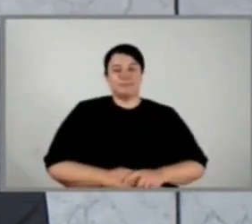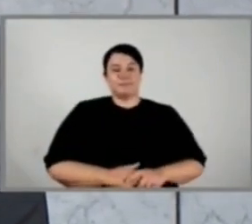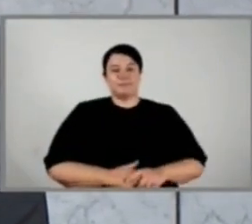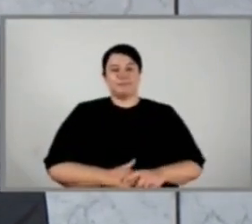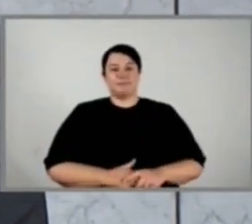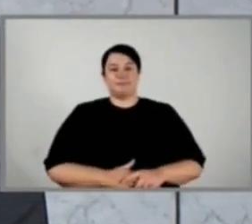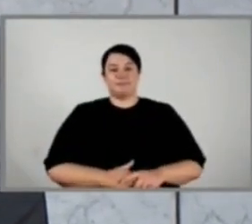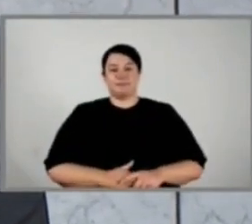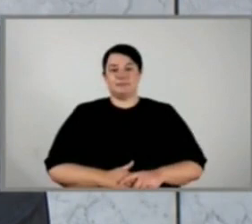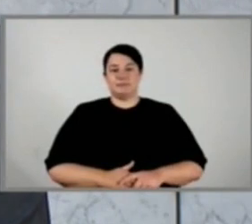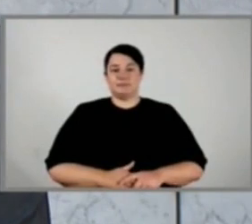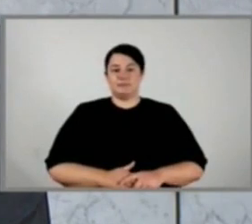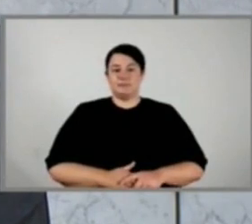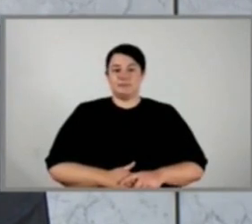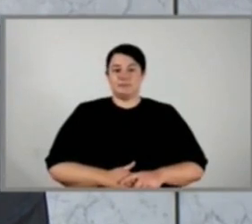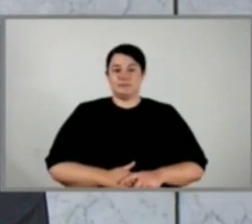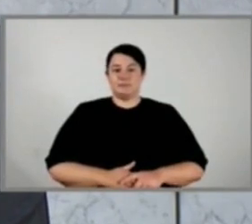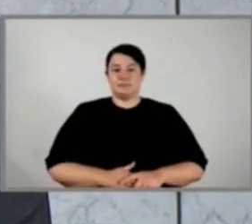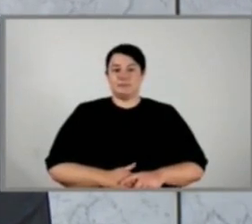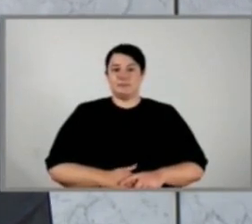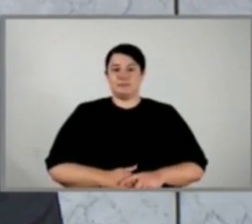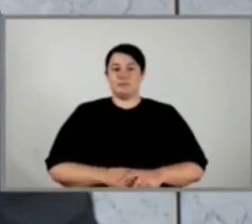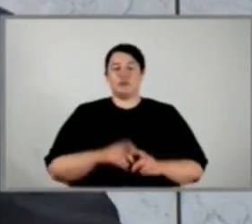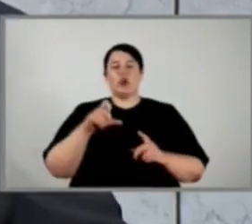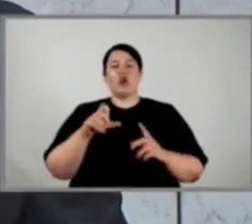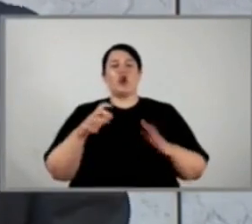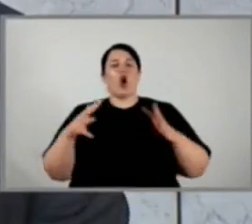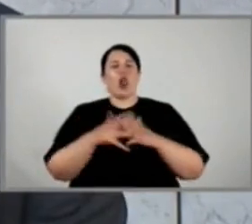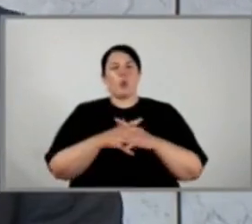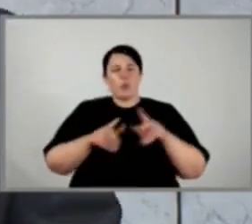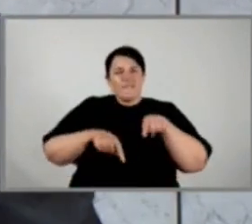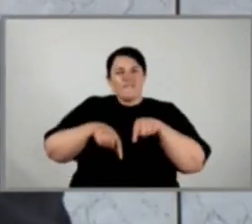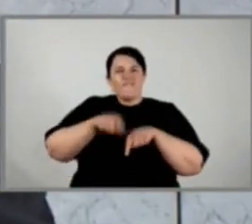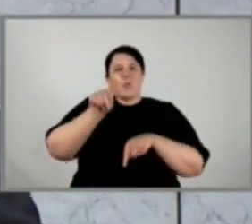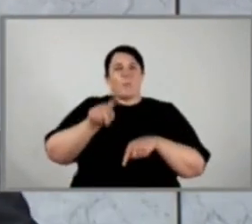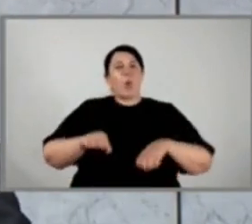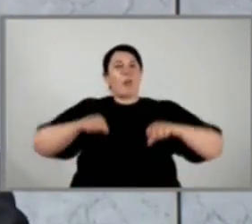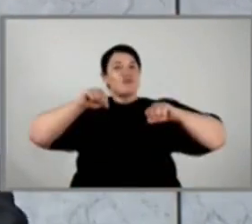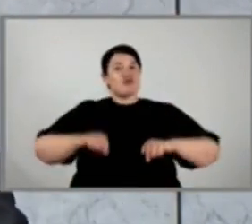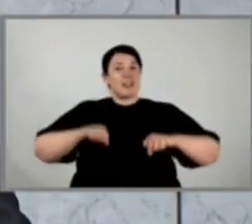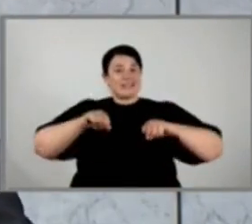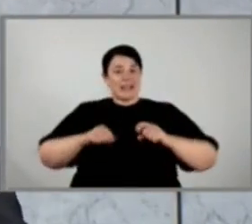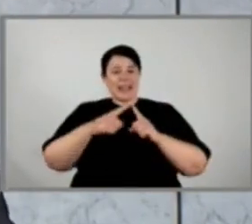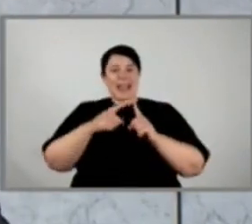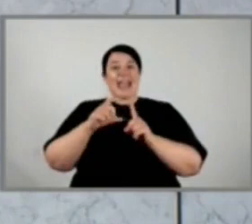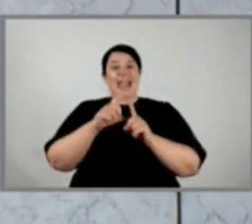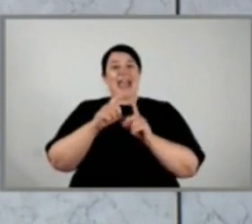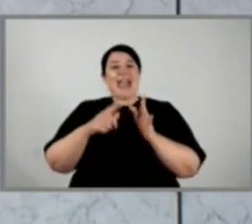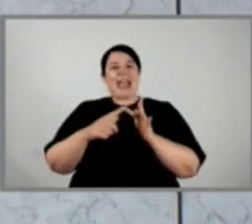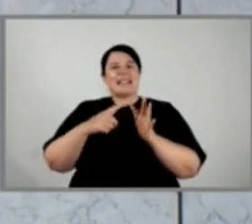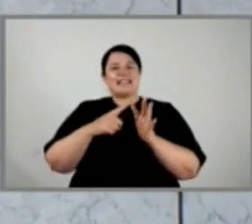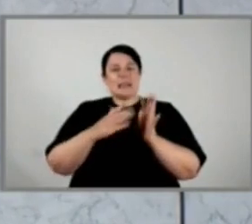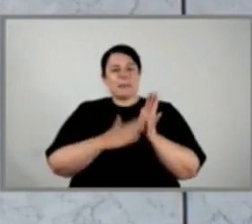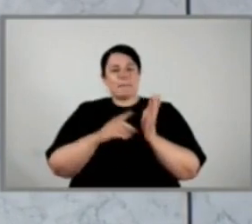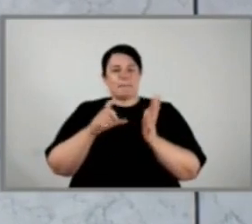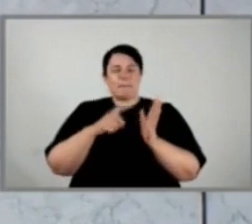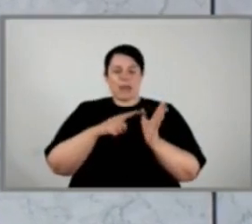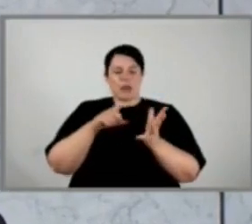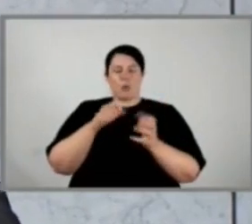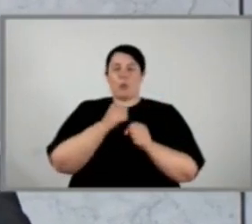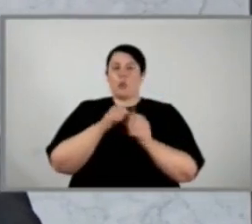Christine Holgate, the Collingwood football president, I should say, Eddie Maguire, said today that what he's